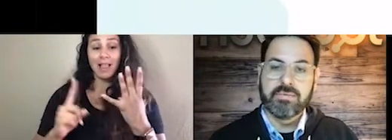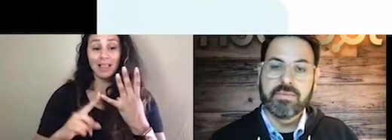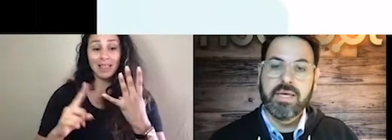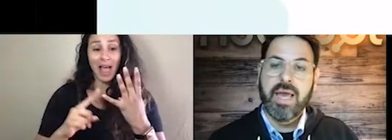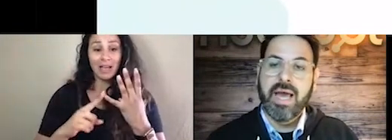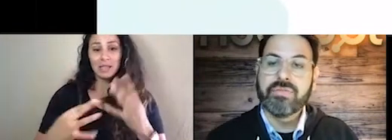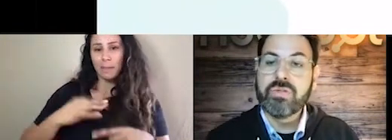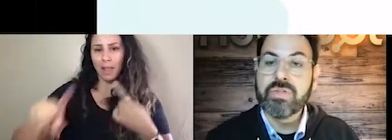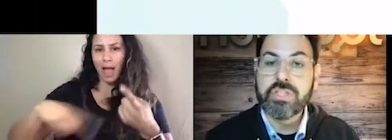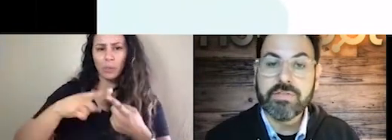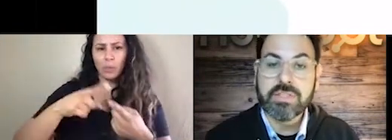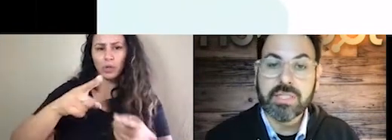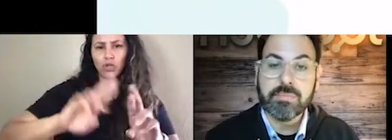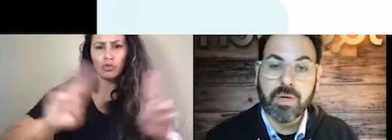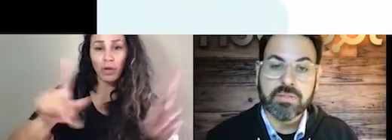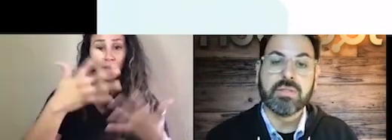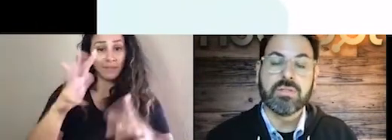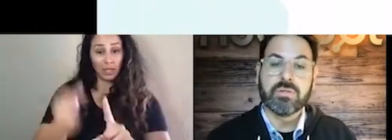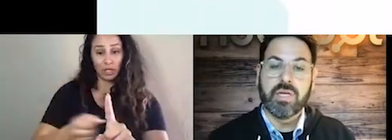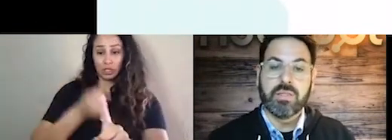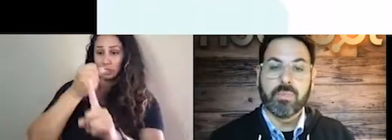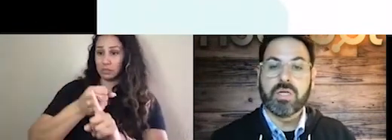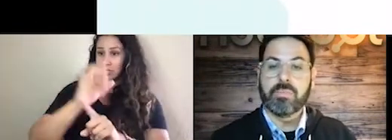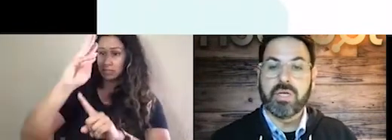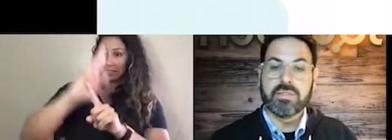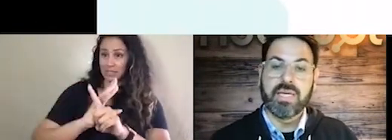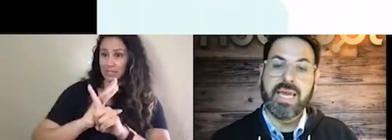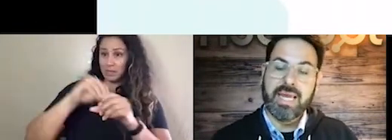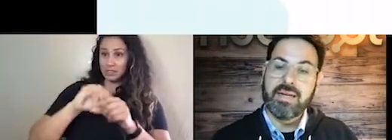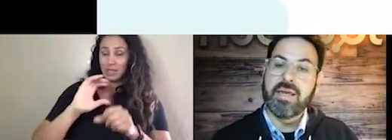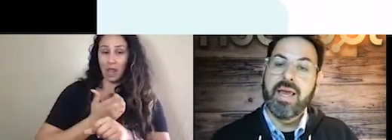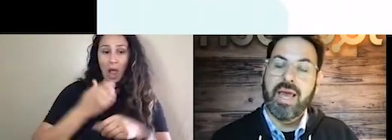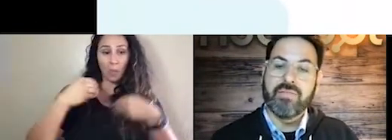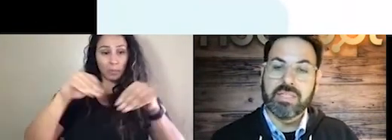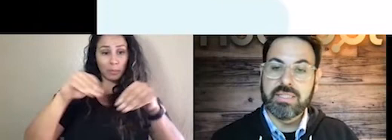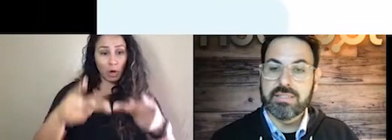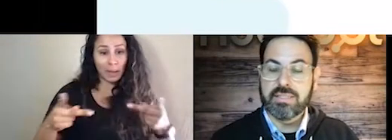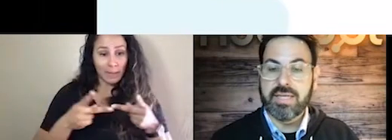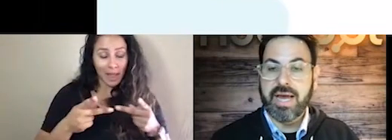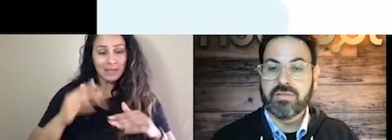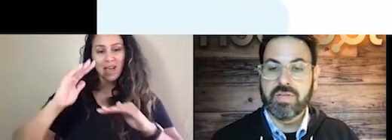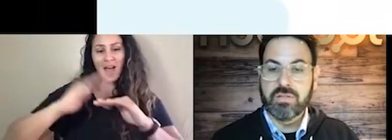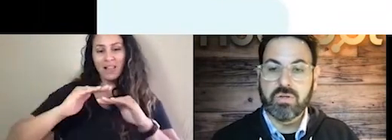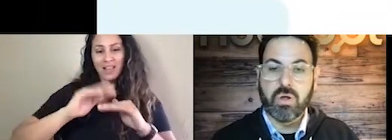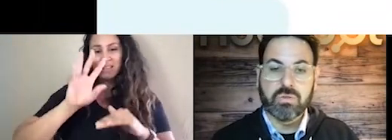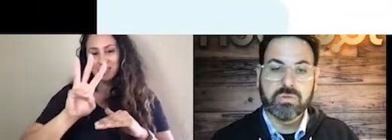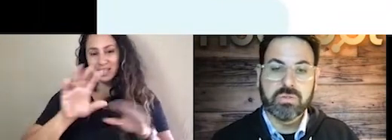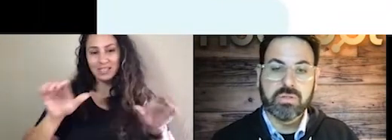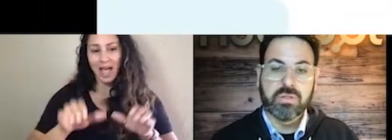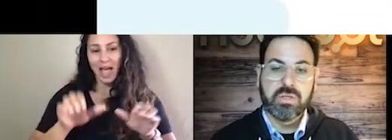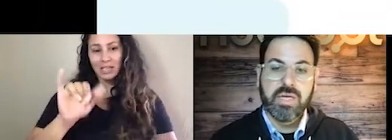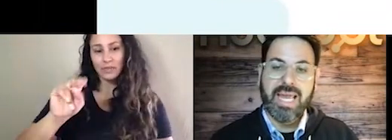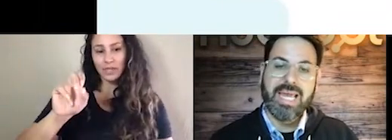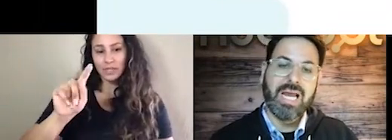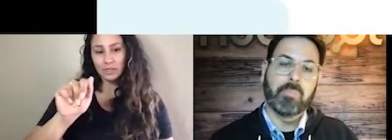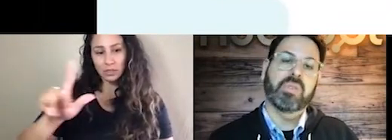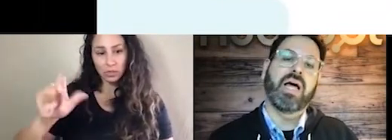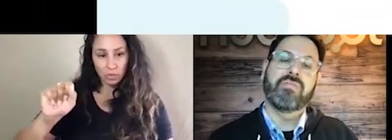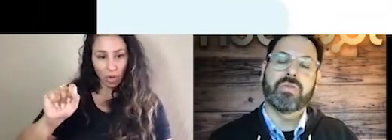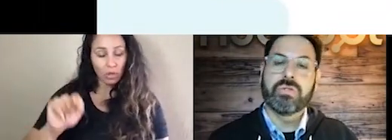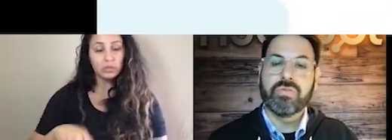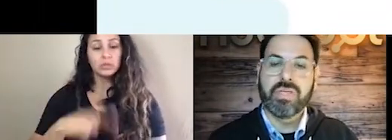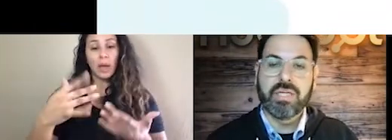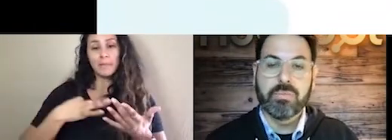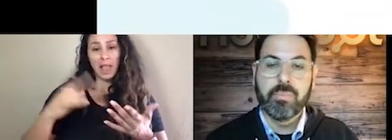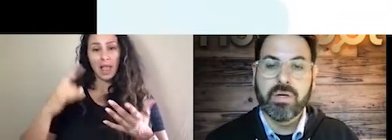ready. After you've achieved 6 months in the marketplace and have at least 6 active installs, an apply